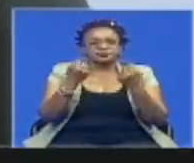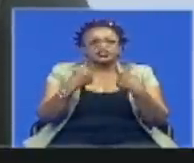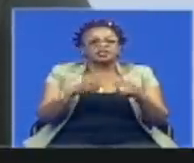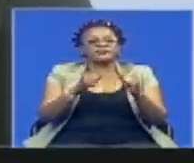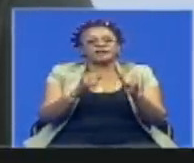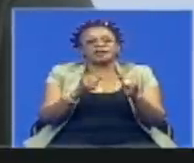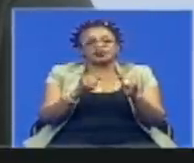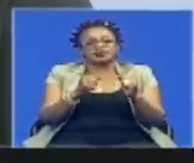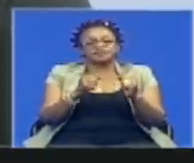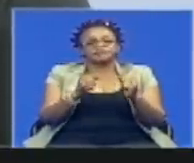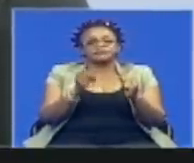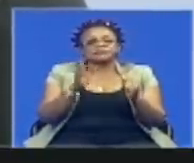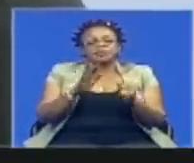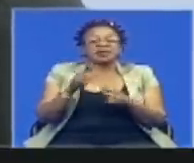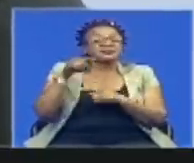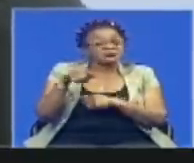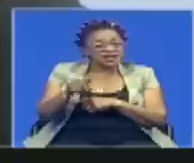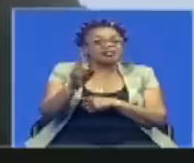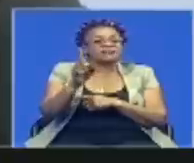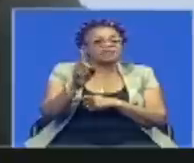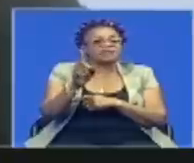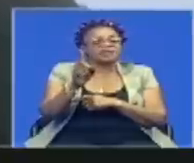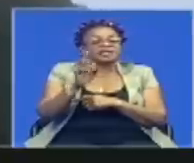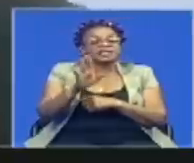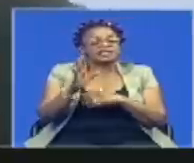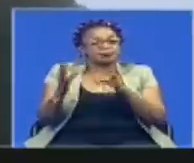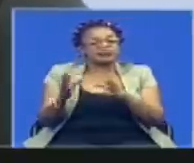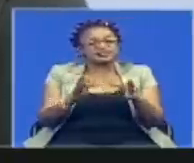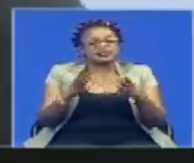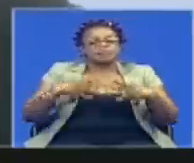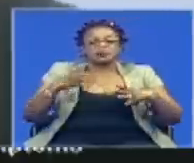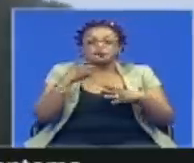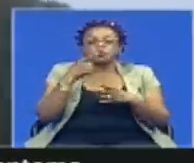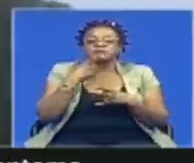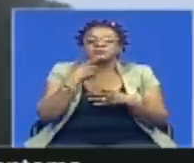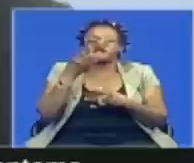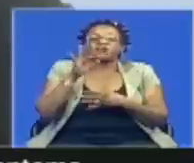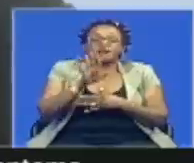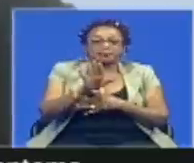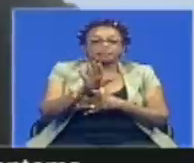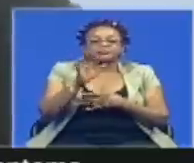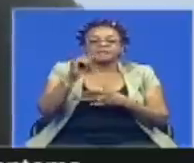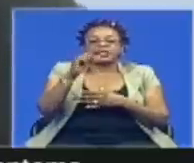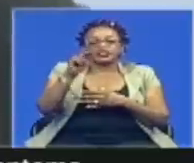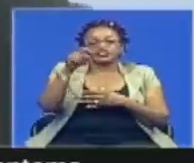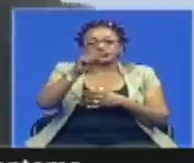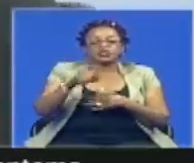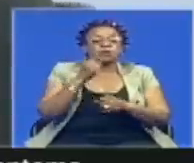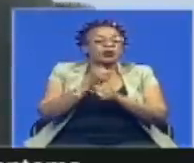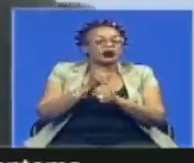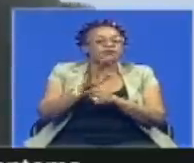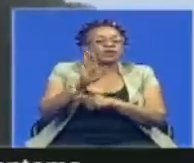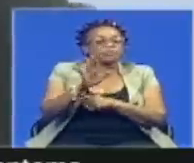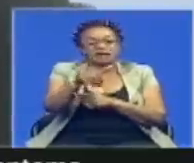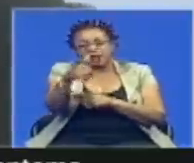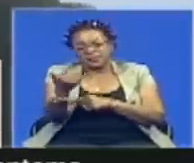by himself, his party, people who speak on his behalf, agents working on his behalf, and other